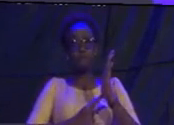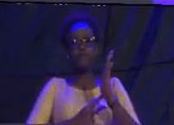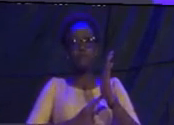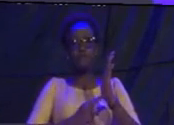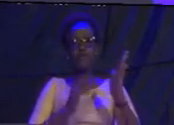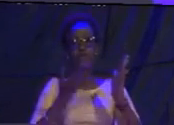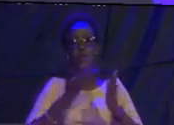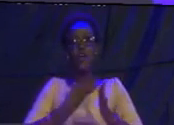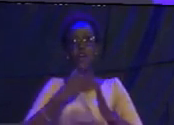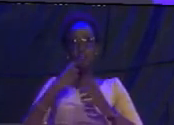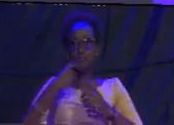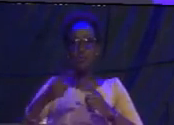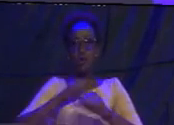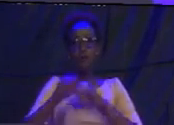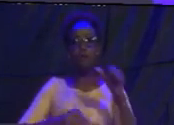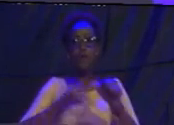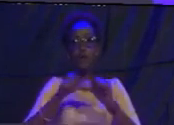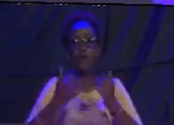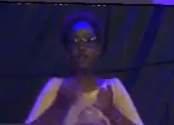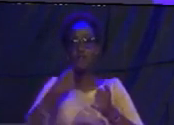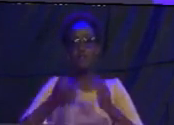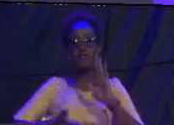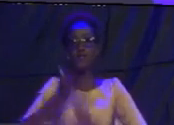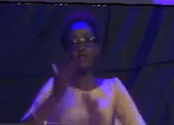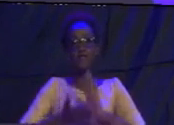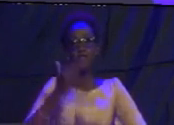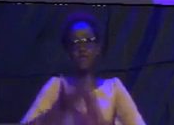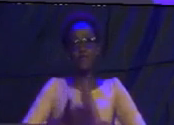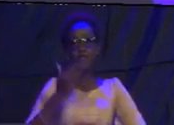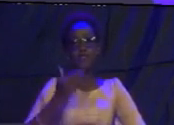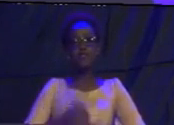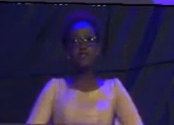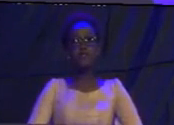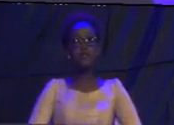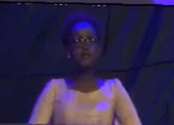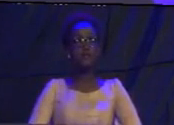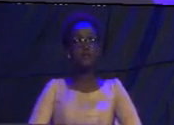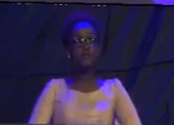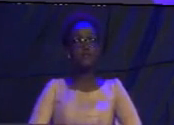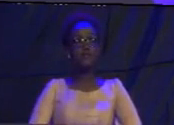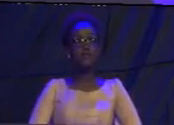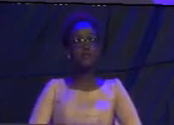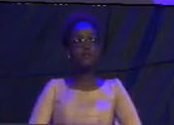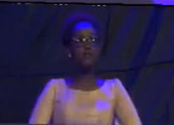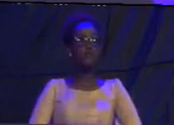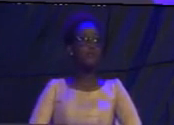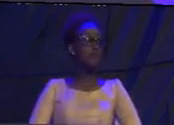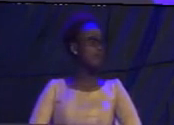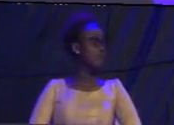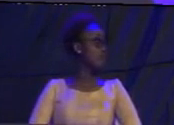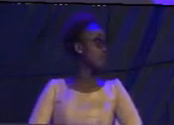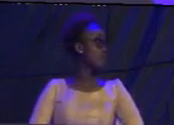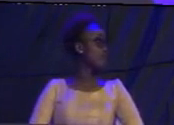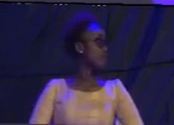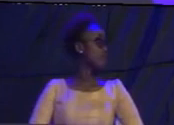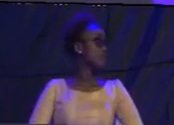Briefly, I want to mention quick highlights of the themes of every edition of Africa Rise from the